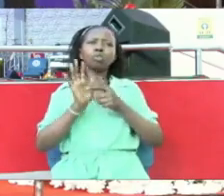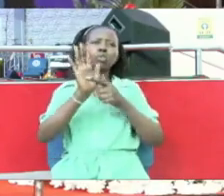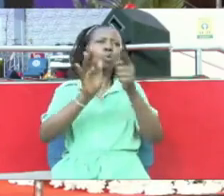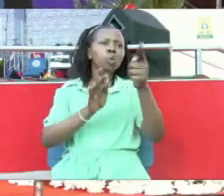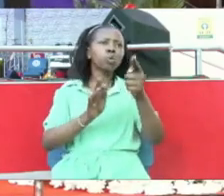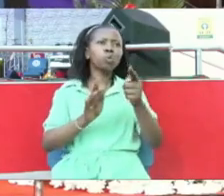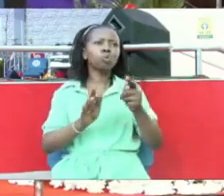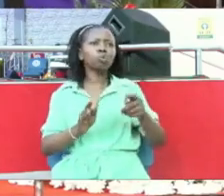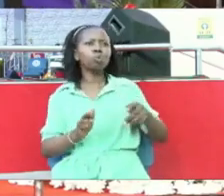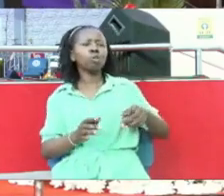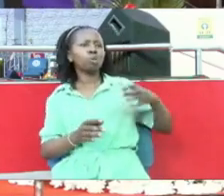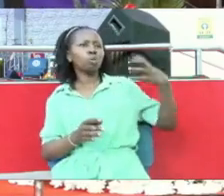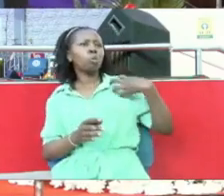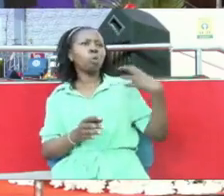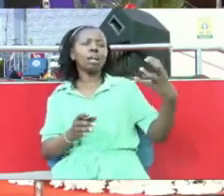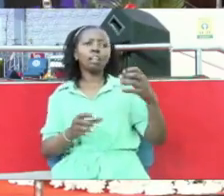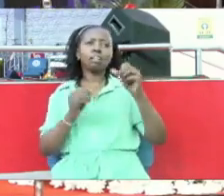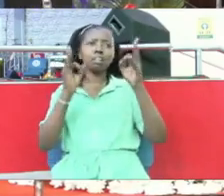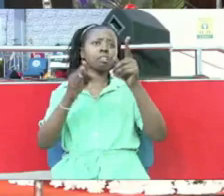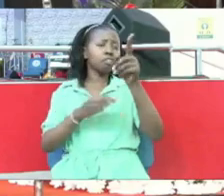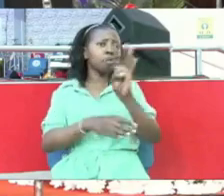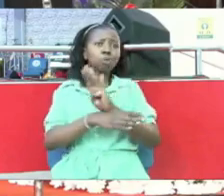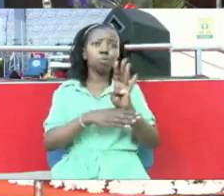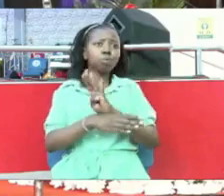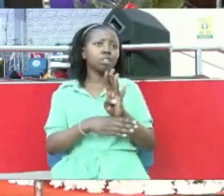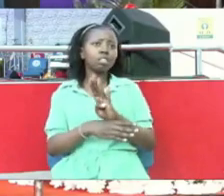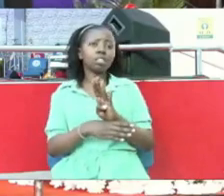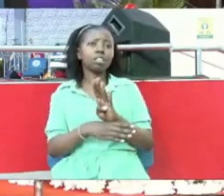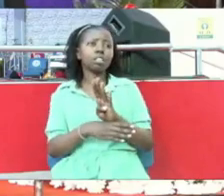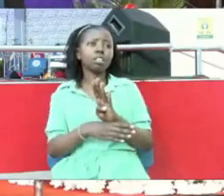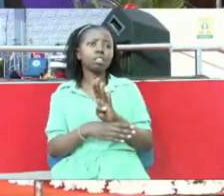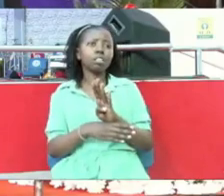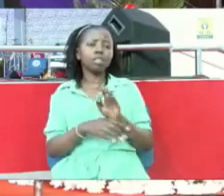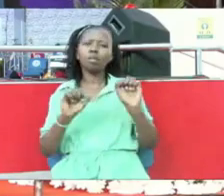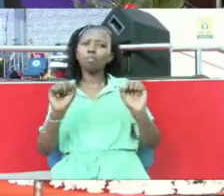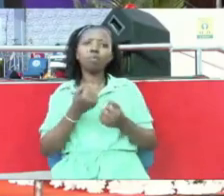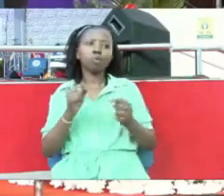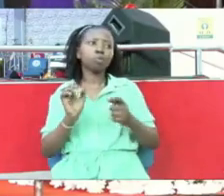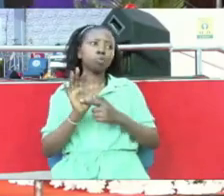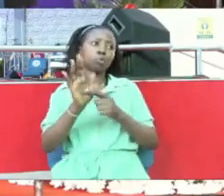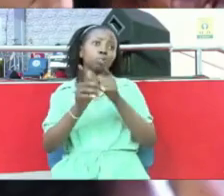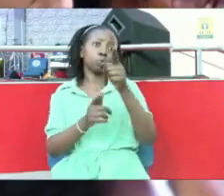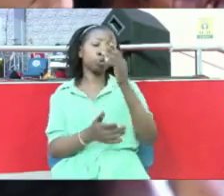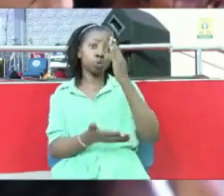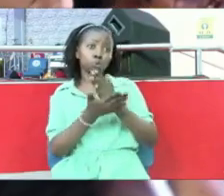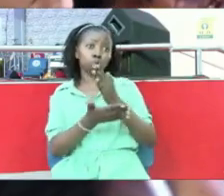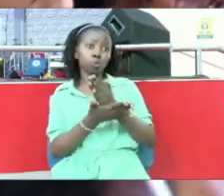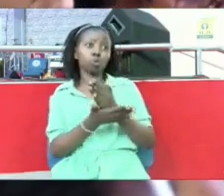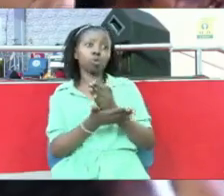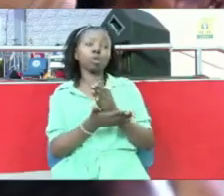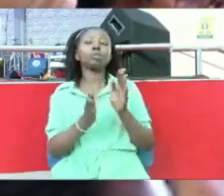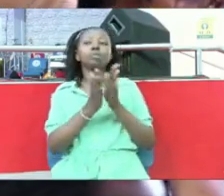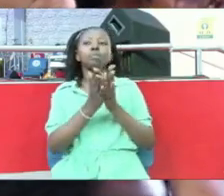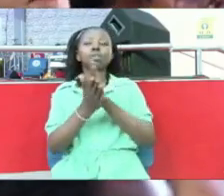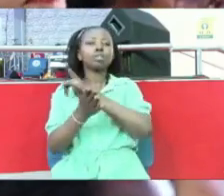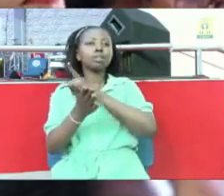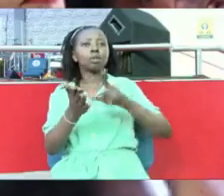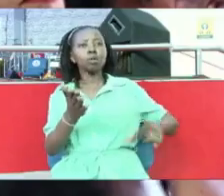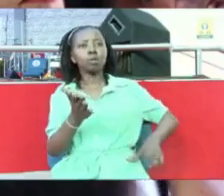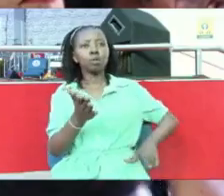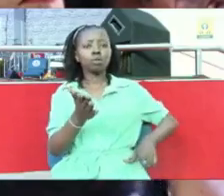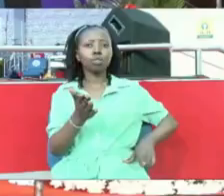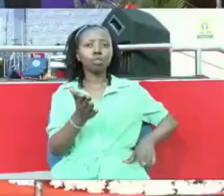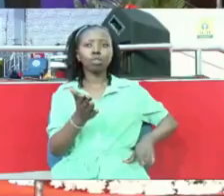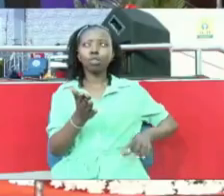busy throughout? Atakuonyesha lini kama wewe una shughuli siku mzima. Praise the name of the Lord. I'd like us to read the book